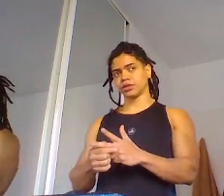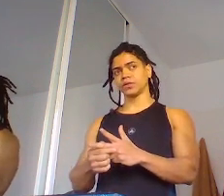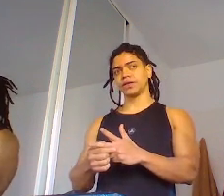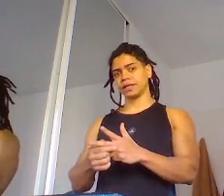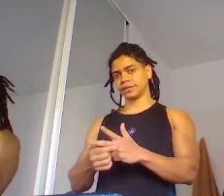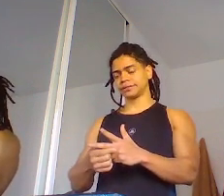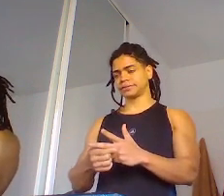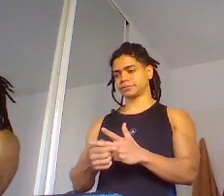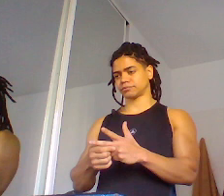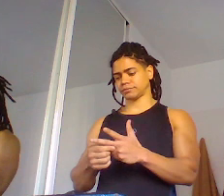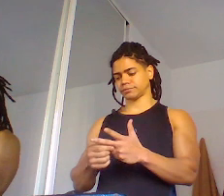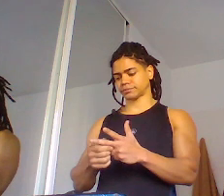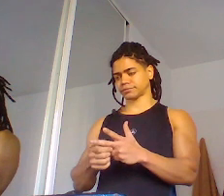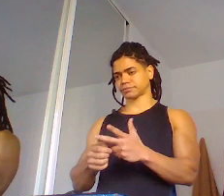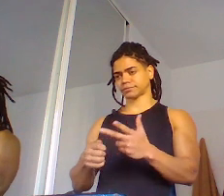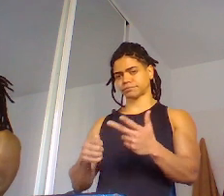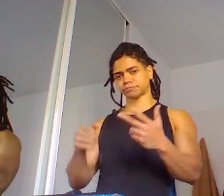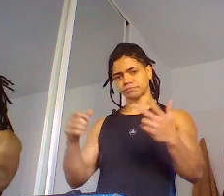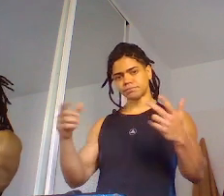the other is